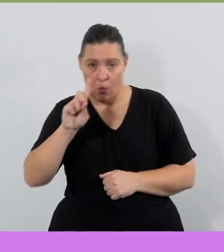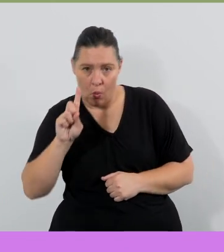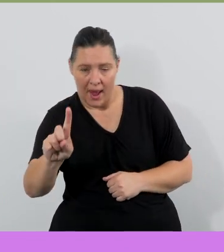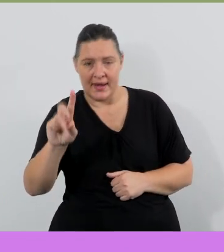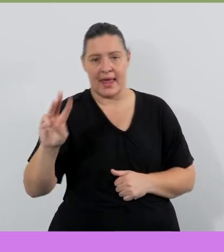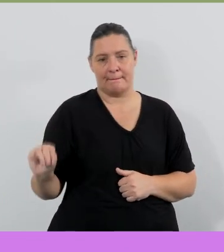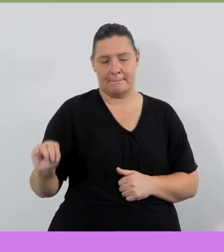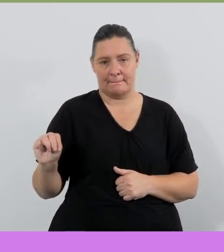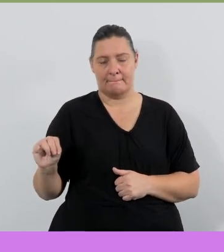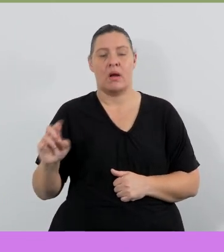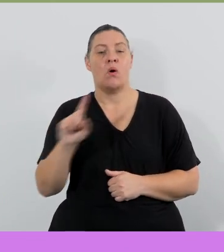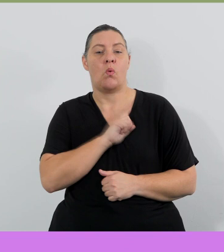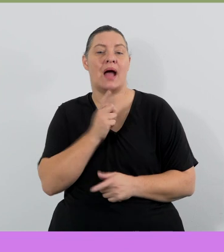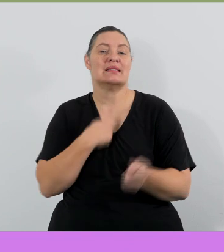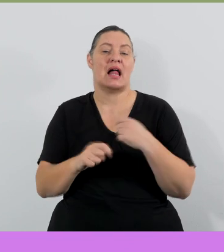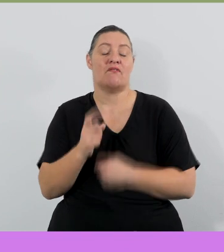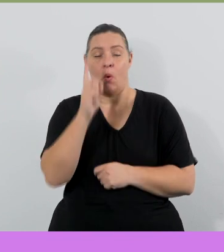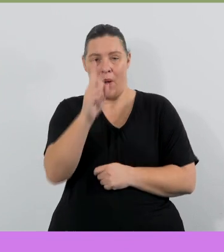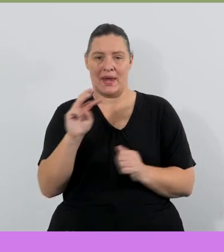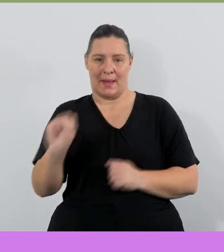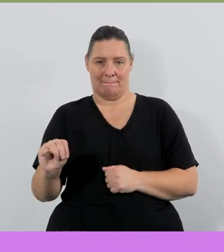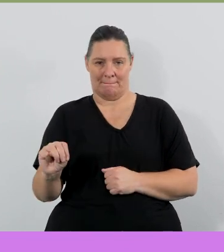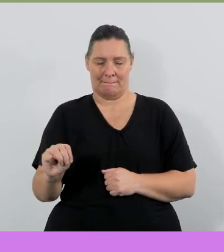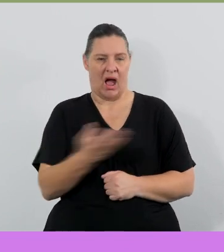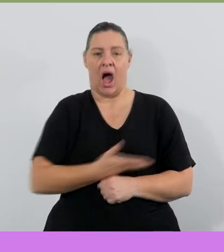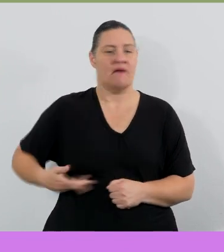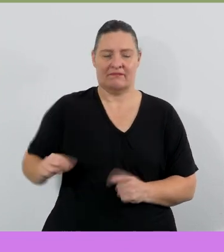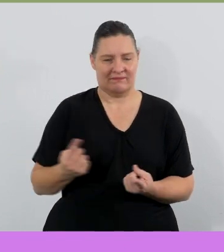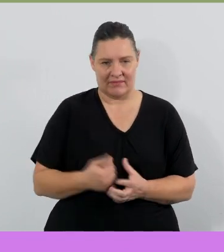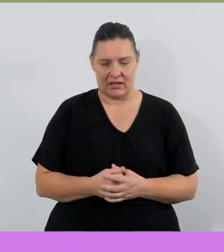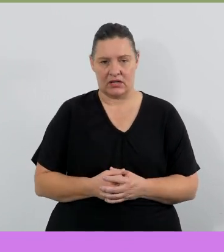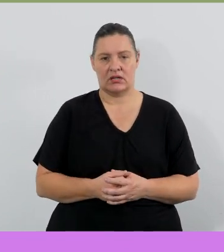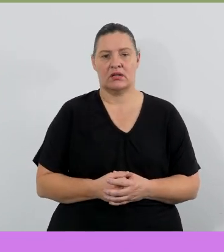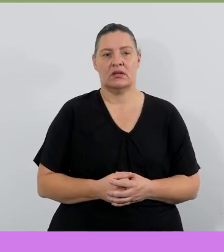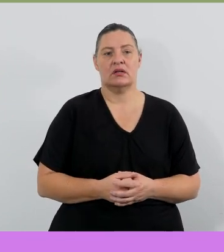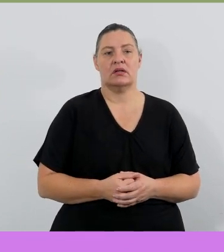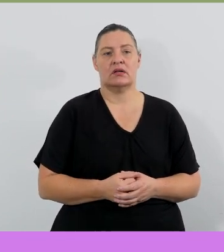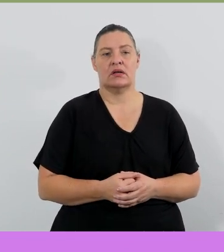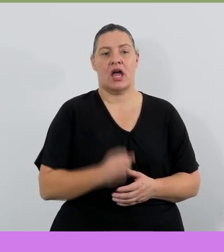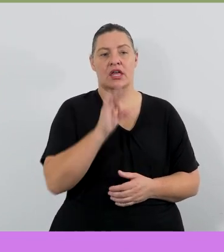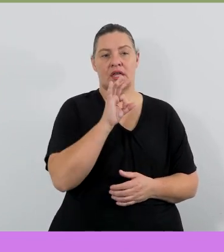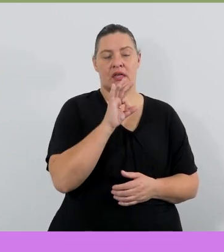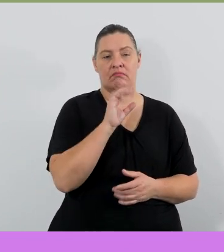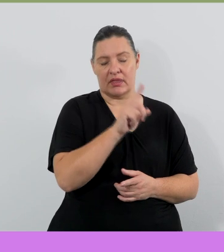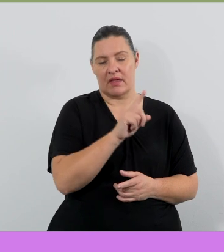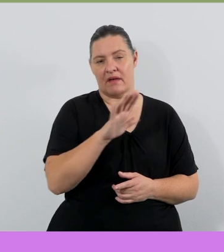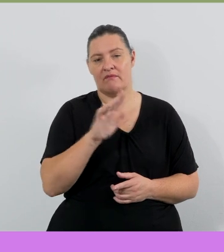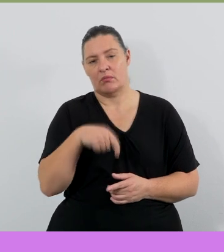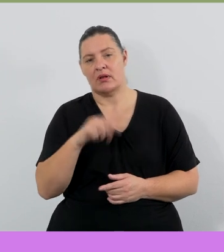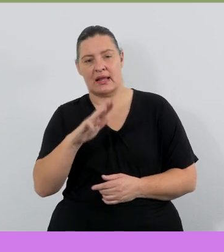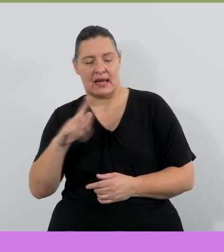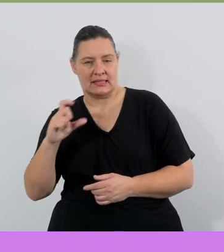8,691 meter because they are selling it per meter. So now I see it's 35.99 per meter.